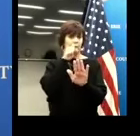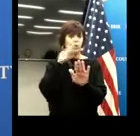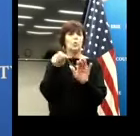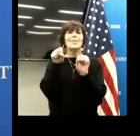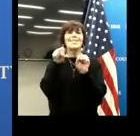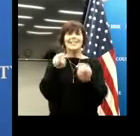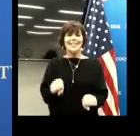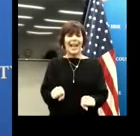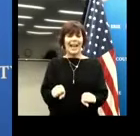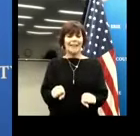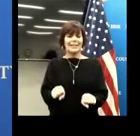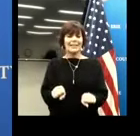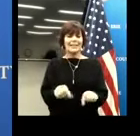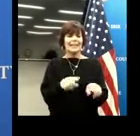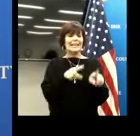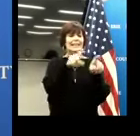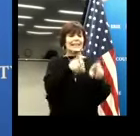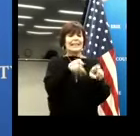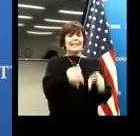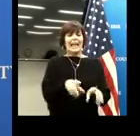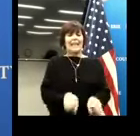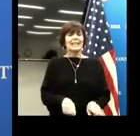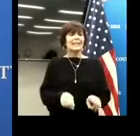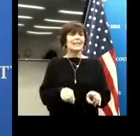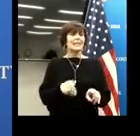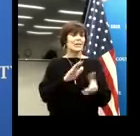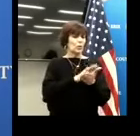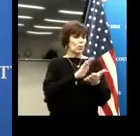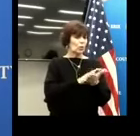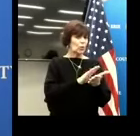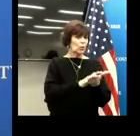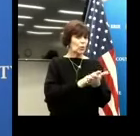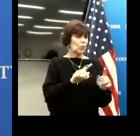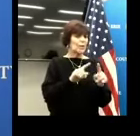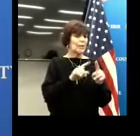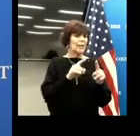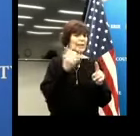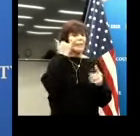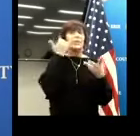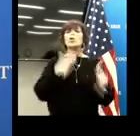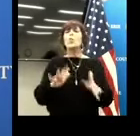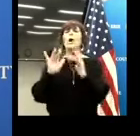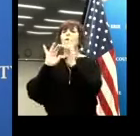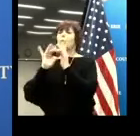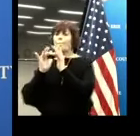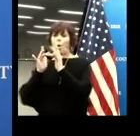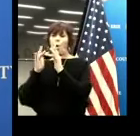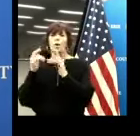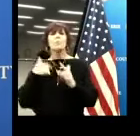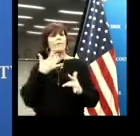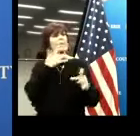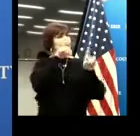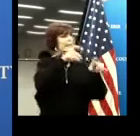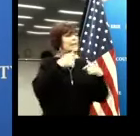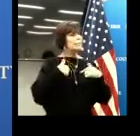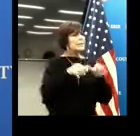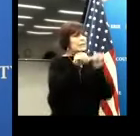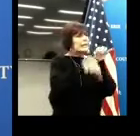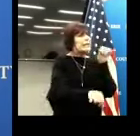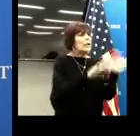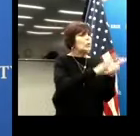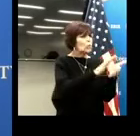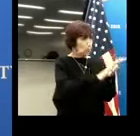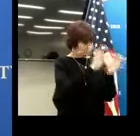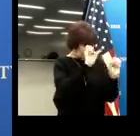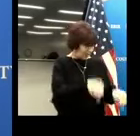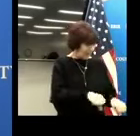can test out of remote learning, but there's still some sort of lack of clarity about, what the timeline for that would be. And my other